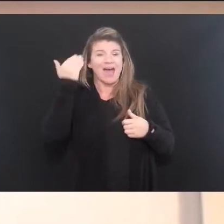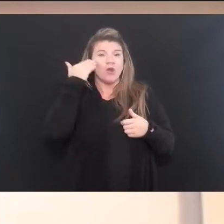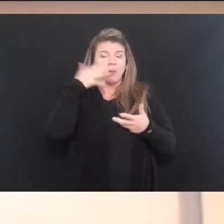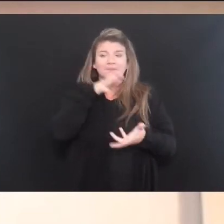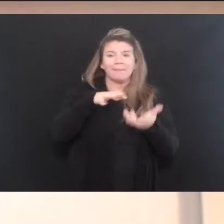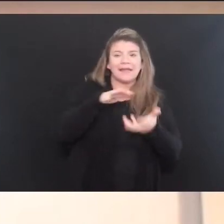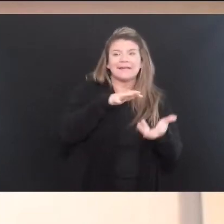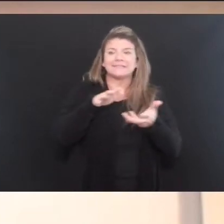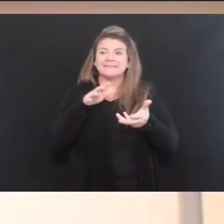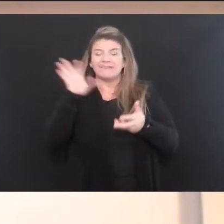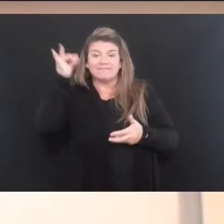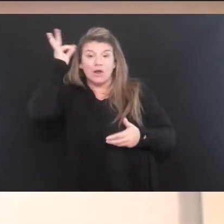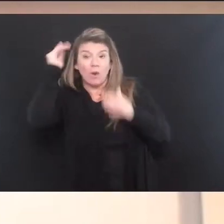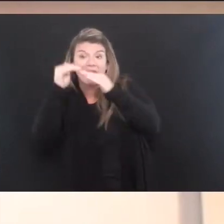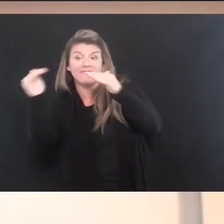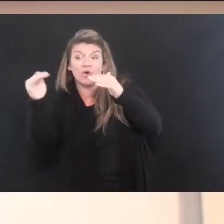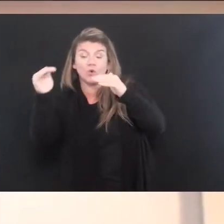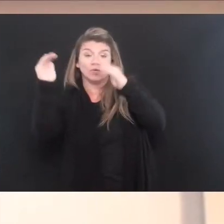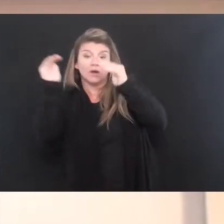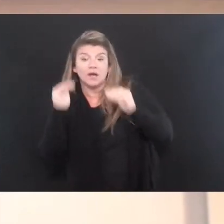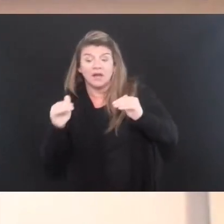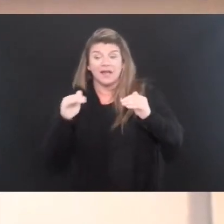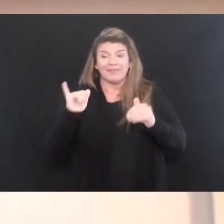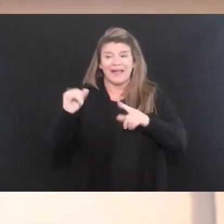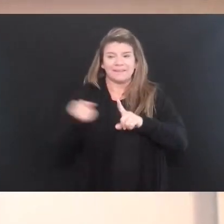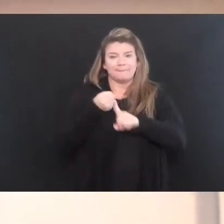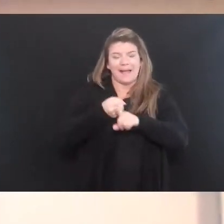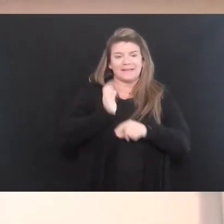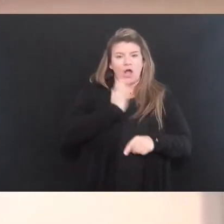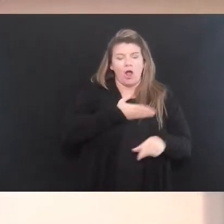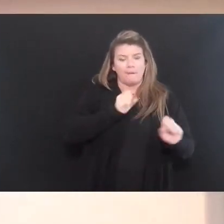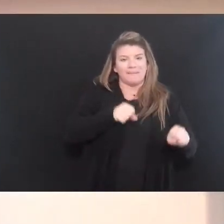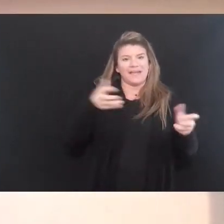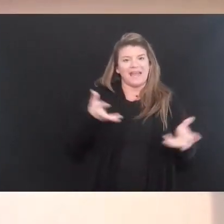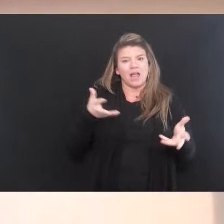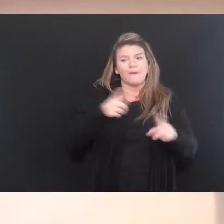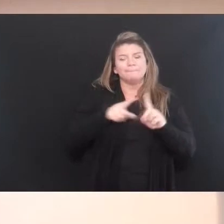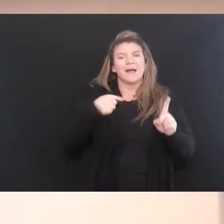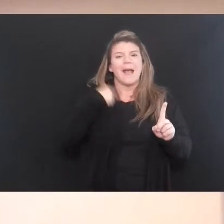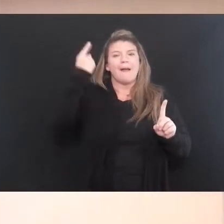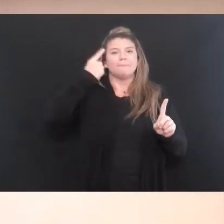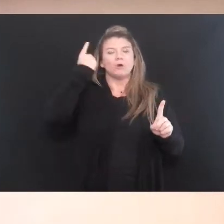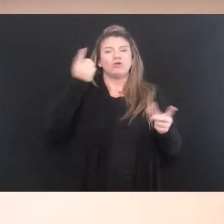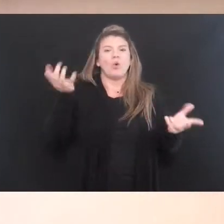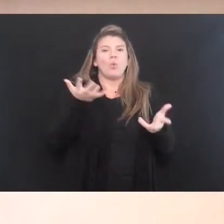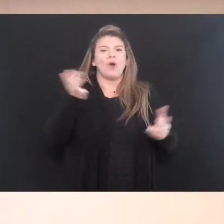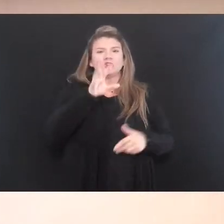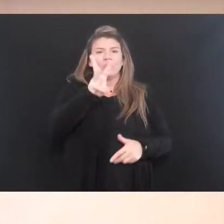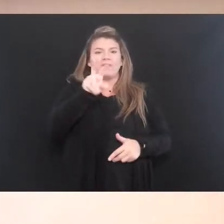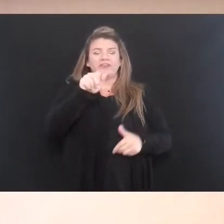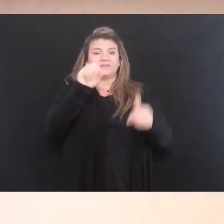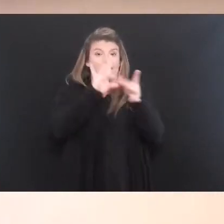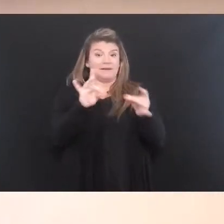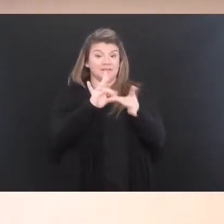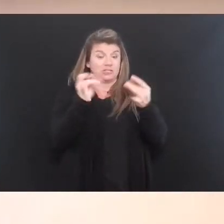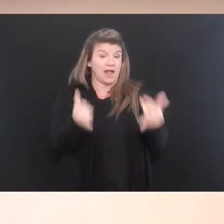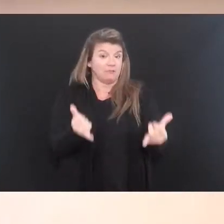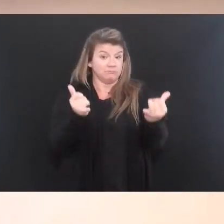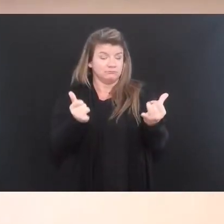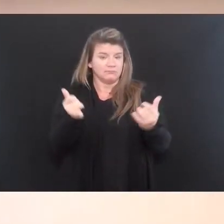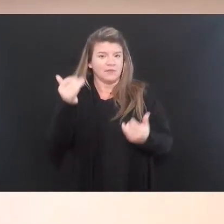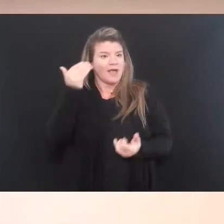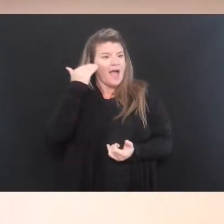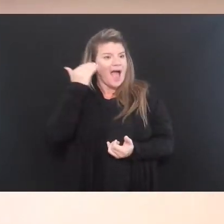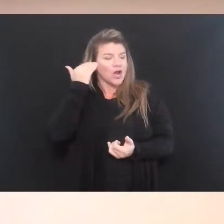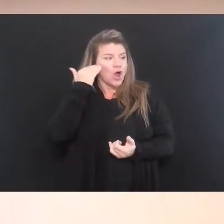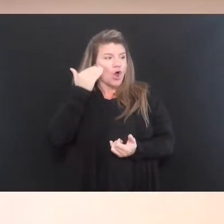at the federal level, and that's kind of impacted our ability here. But I'm really wondering, what is West Virginia's message right now? I mean, I know on the dashboard it